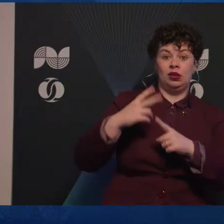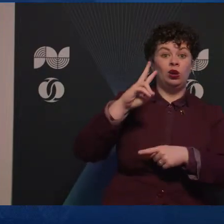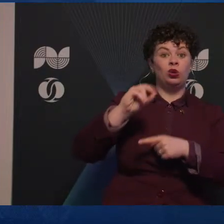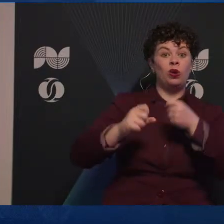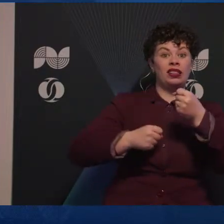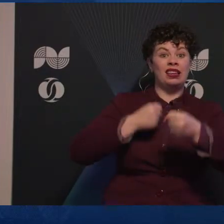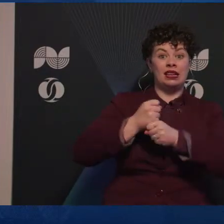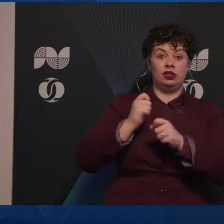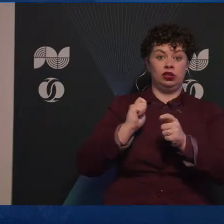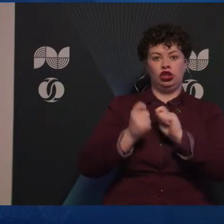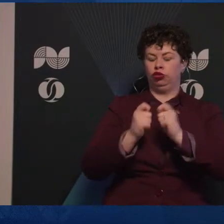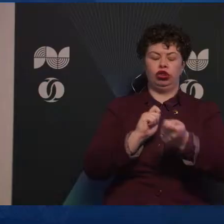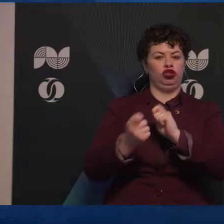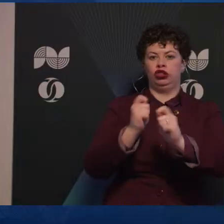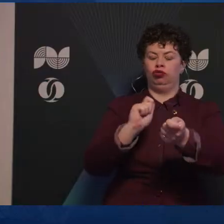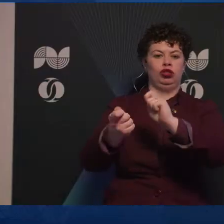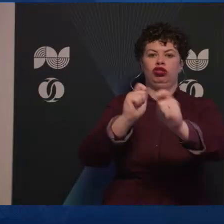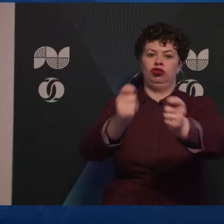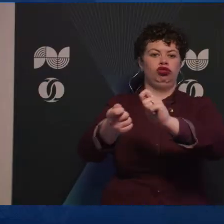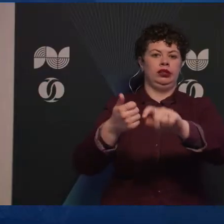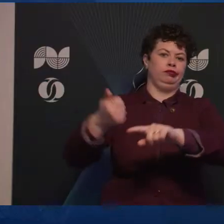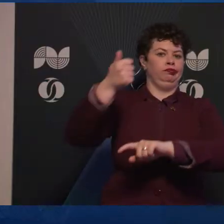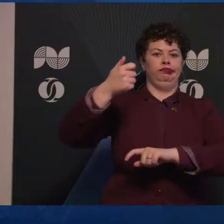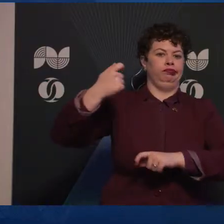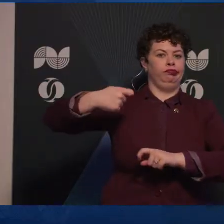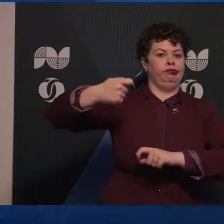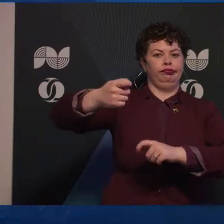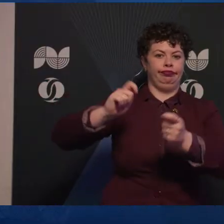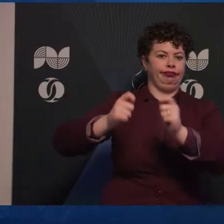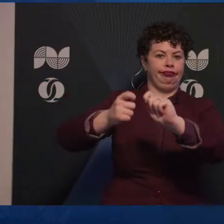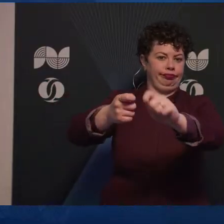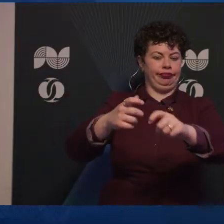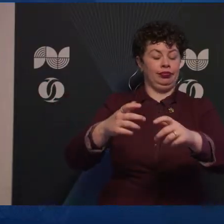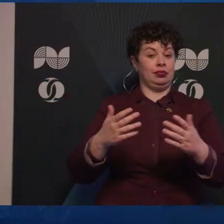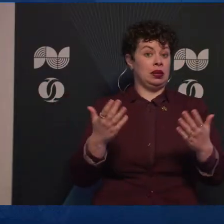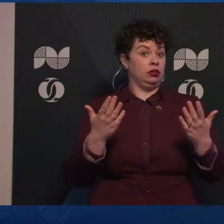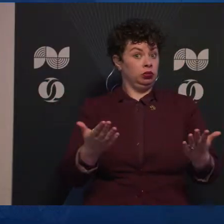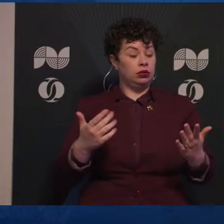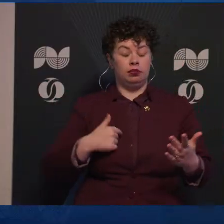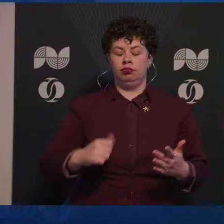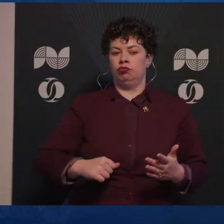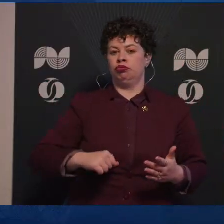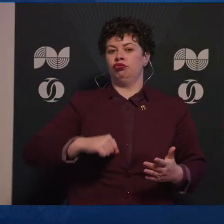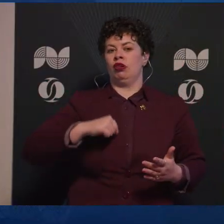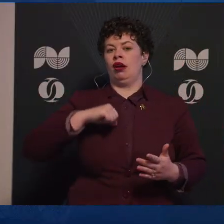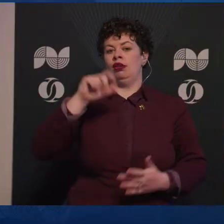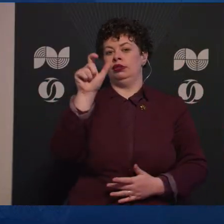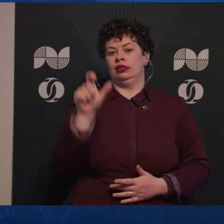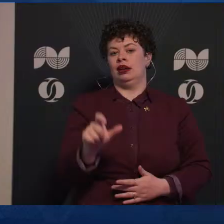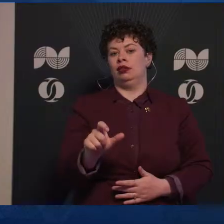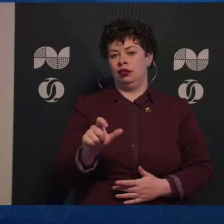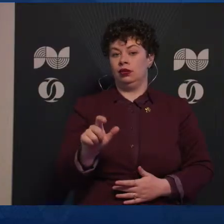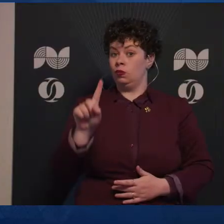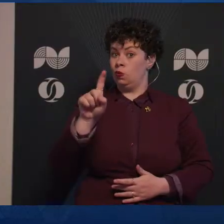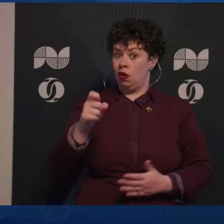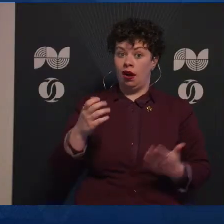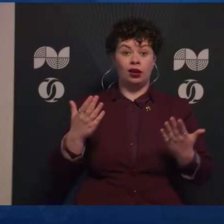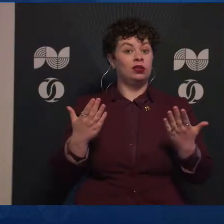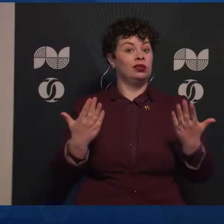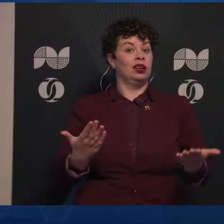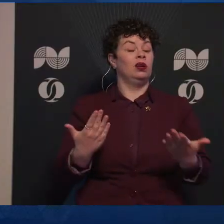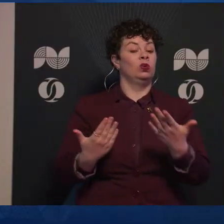fast and very short. Today, I'm proud to be Italian, because with our new prime minister, we are looking